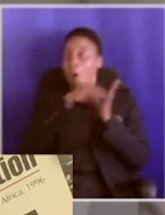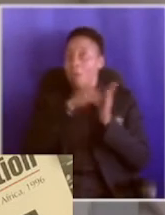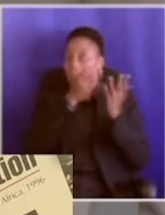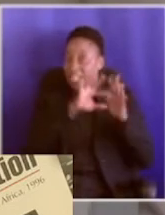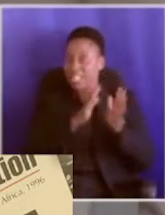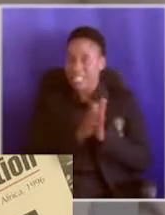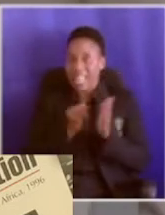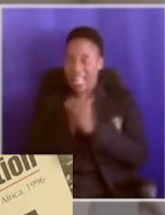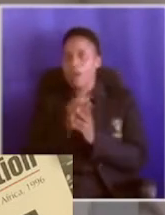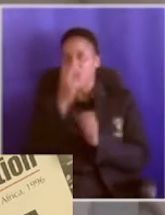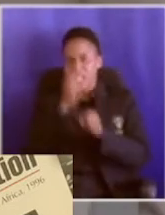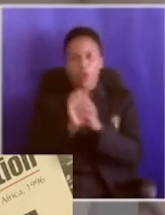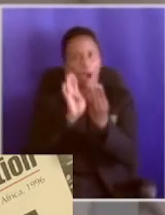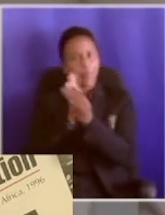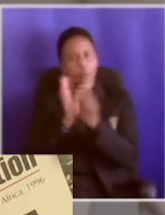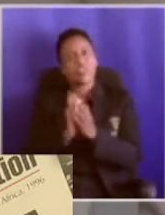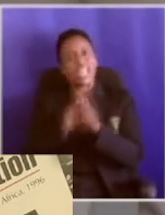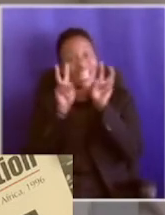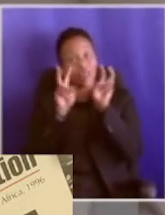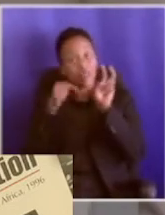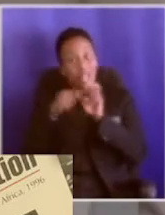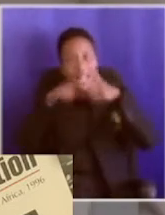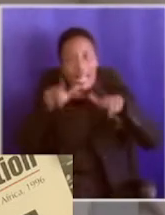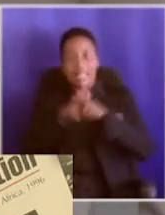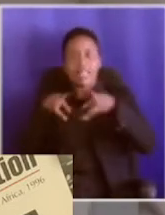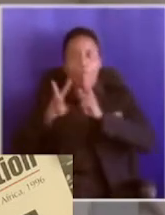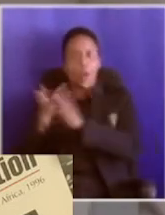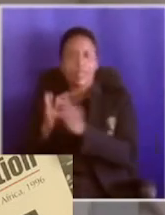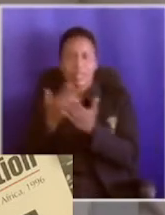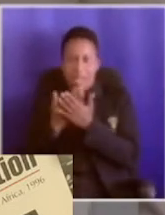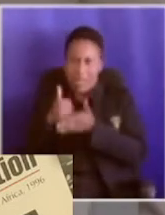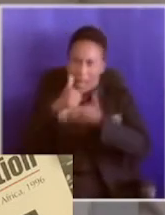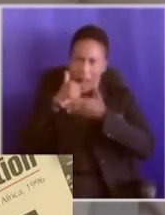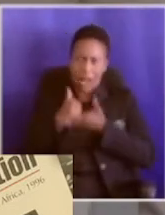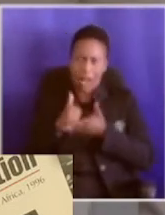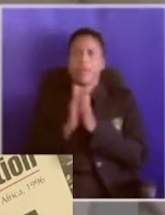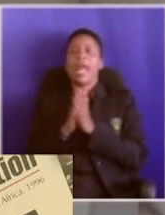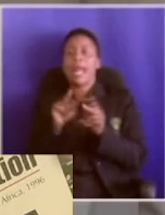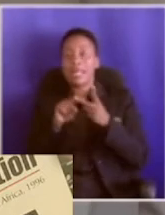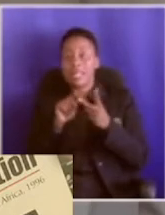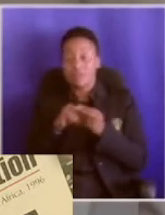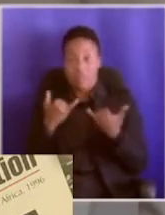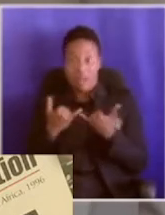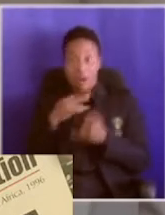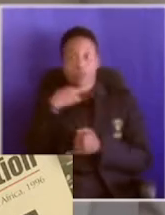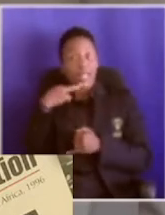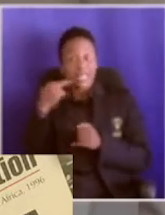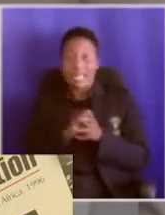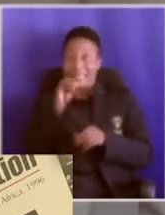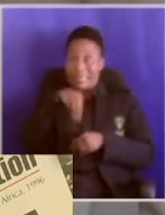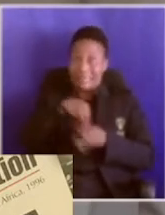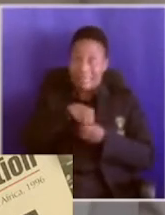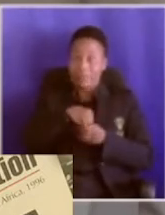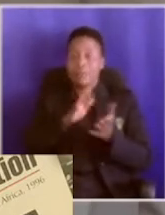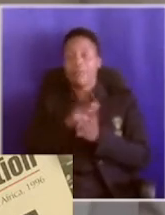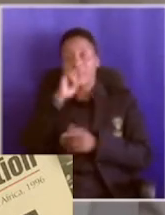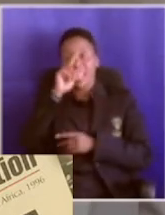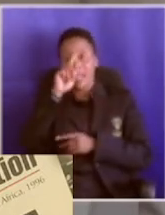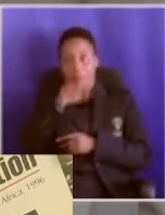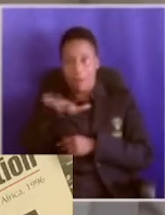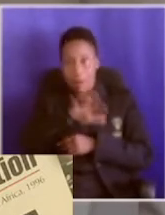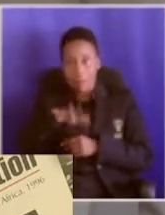issue of land in a manner that takes into account our current realities of rapid urbanization, the need for